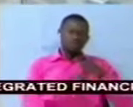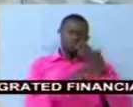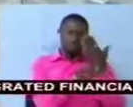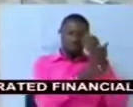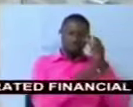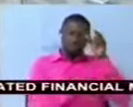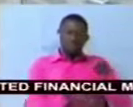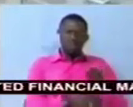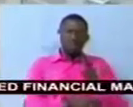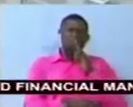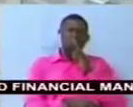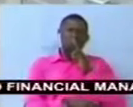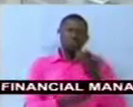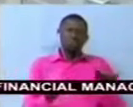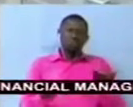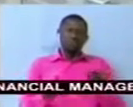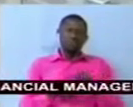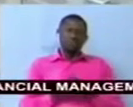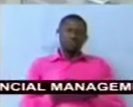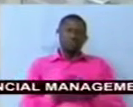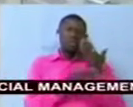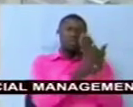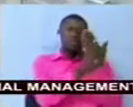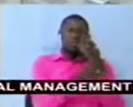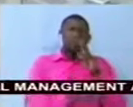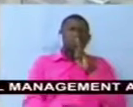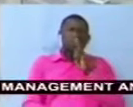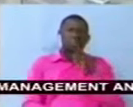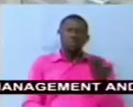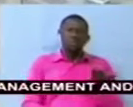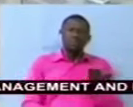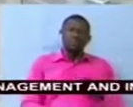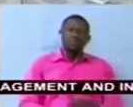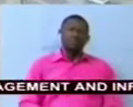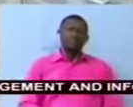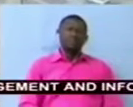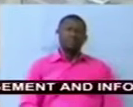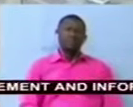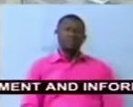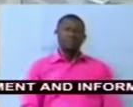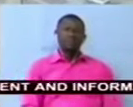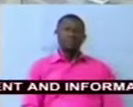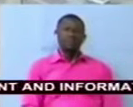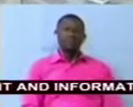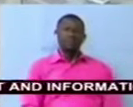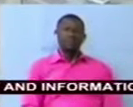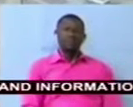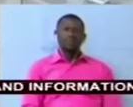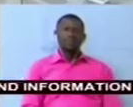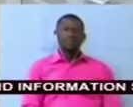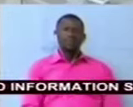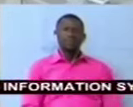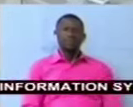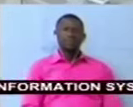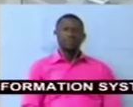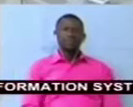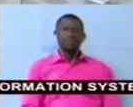laajte moy ne Ansumana mi nga wax ne dañ ko gañon ci kanamam bi wax nga